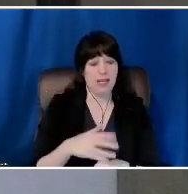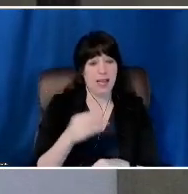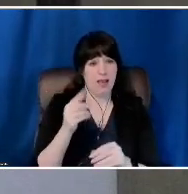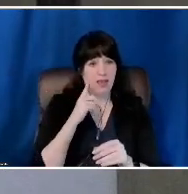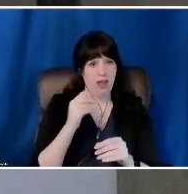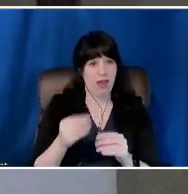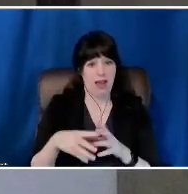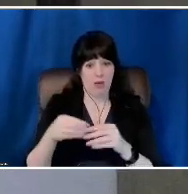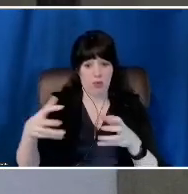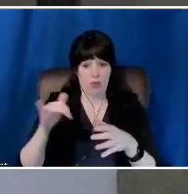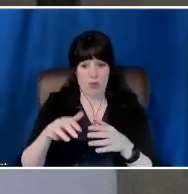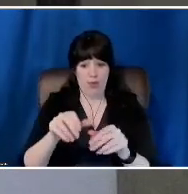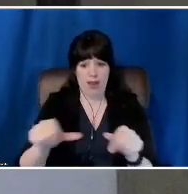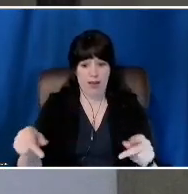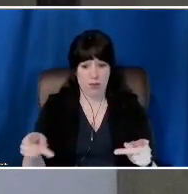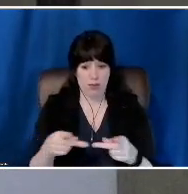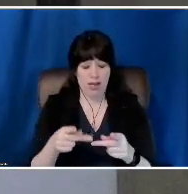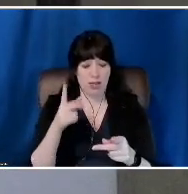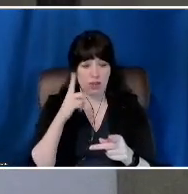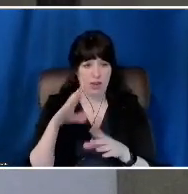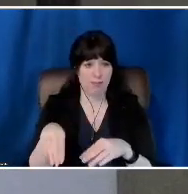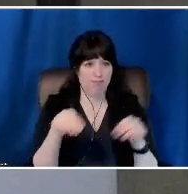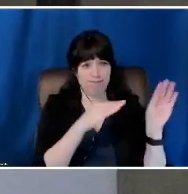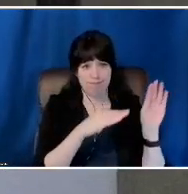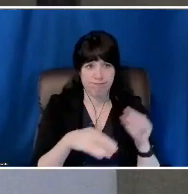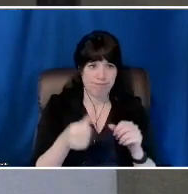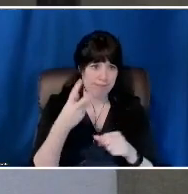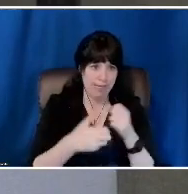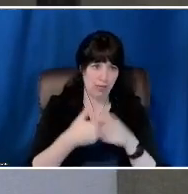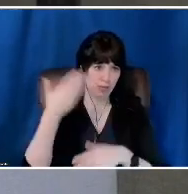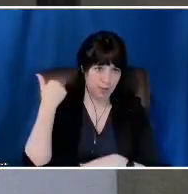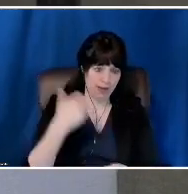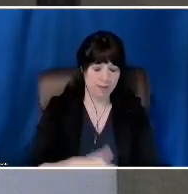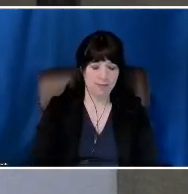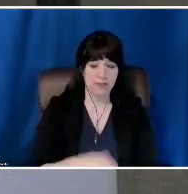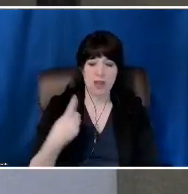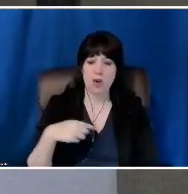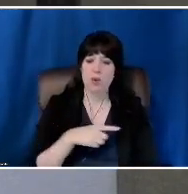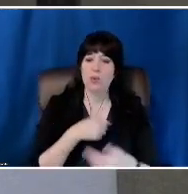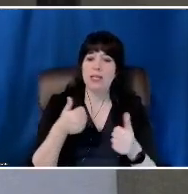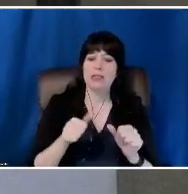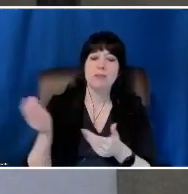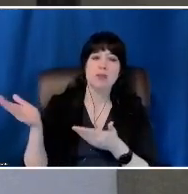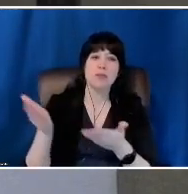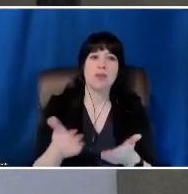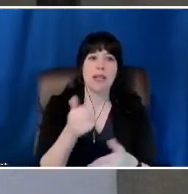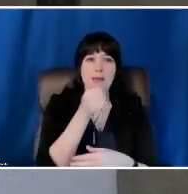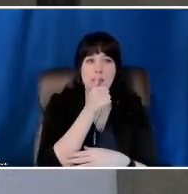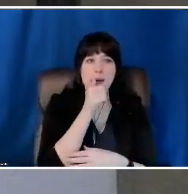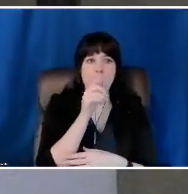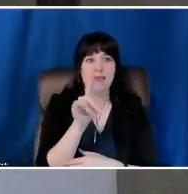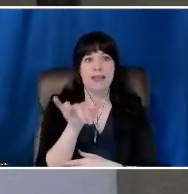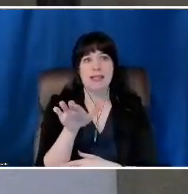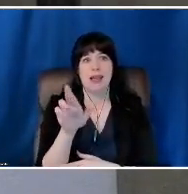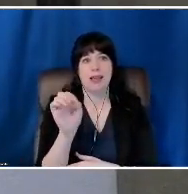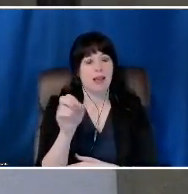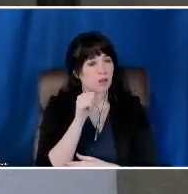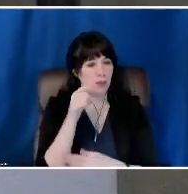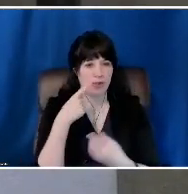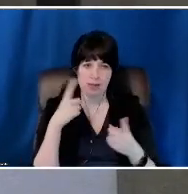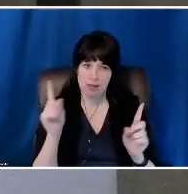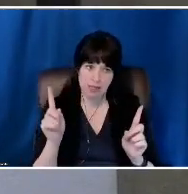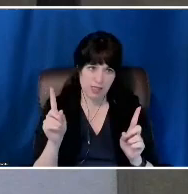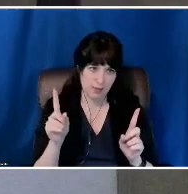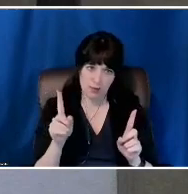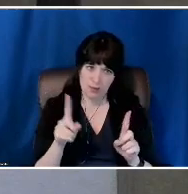that location and left it many years back. We attempted to bring in private daycares and were not successful